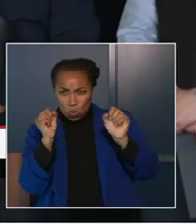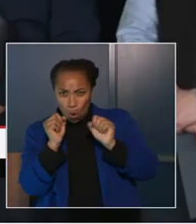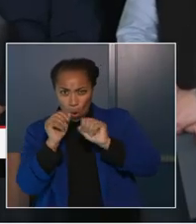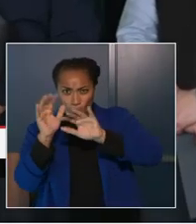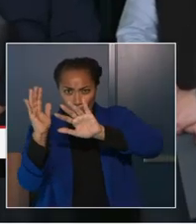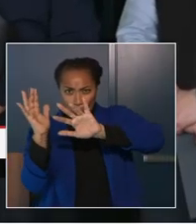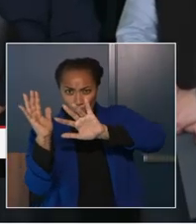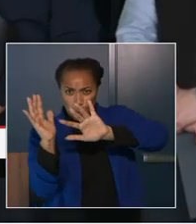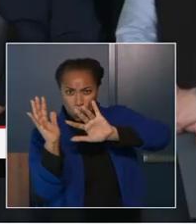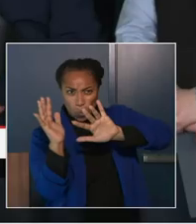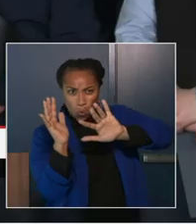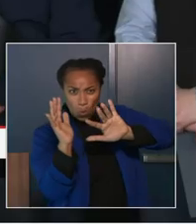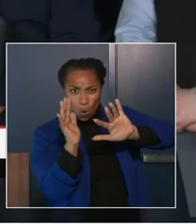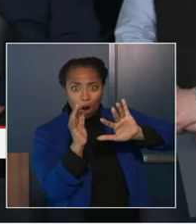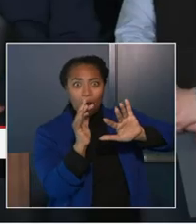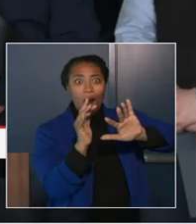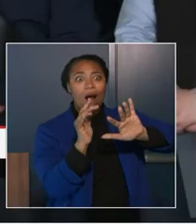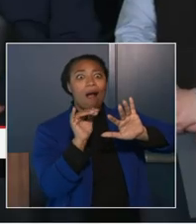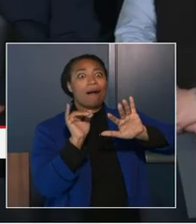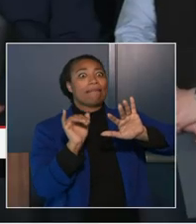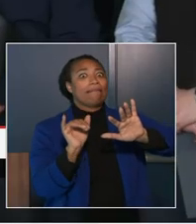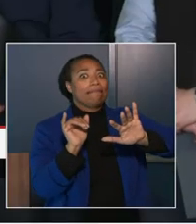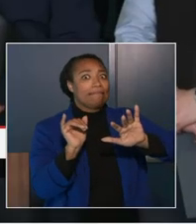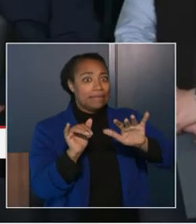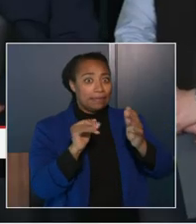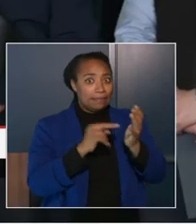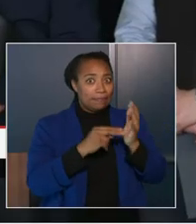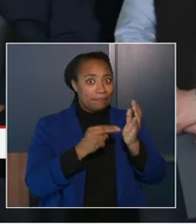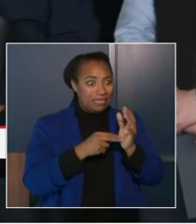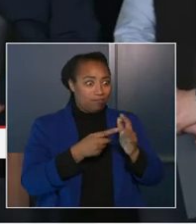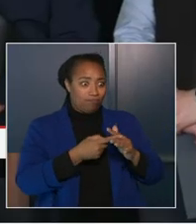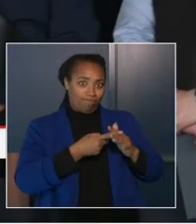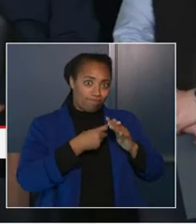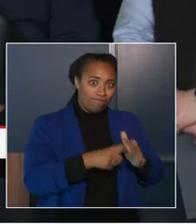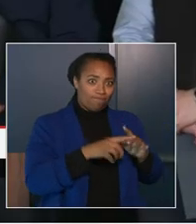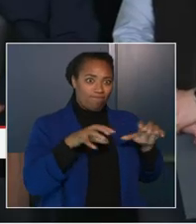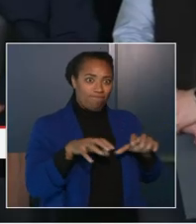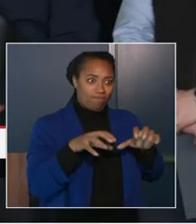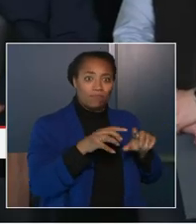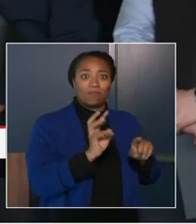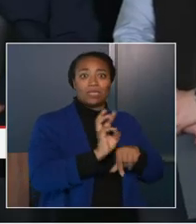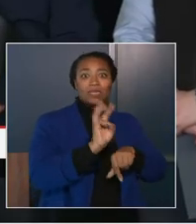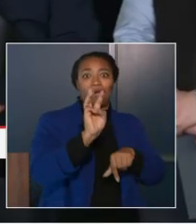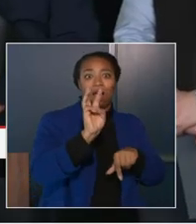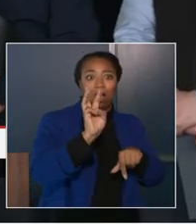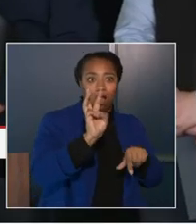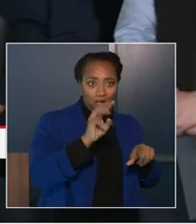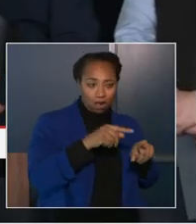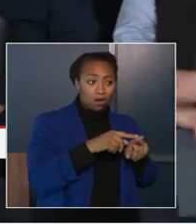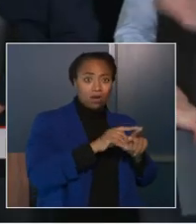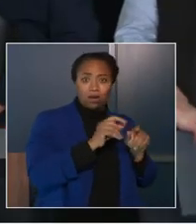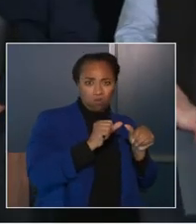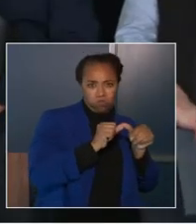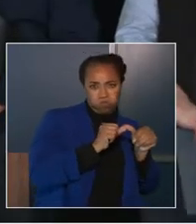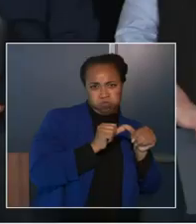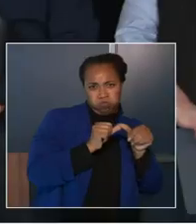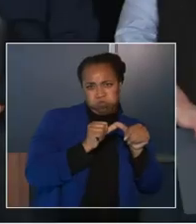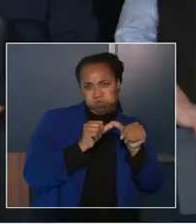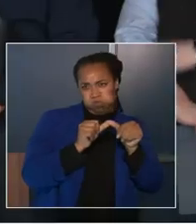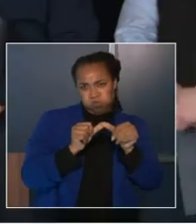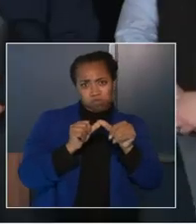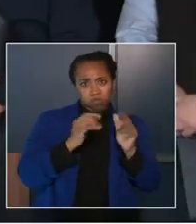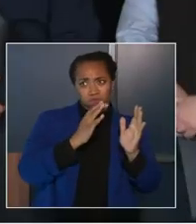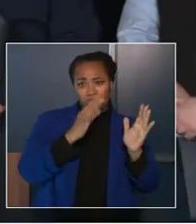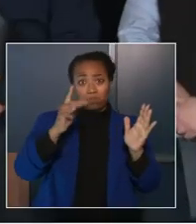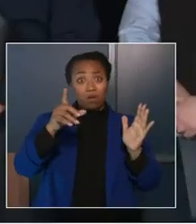of our personnel. So all of our personnel will be working 12-hour tours from now until the end of the week. And for Mayor Bowser, I